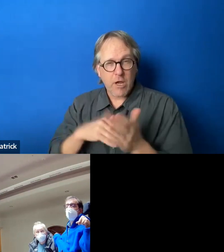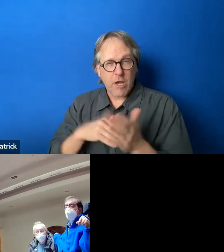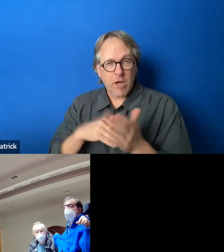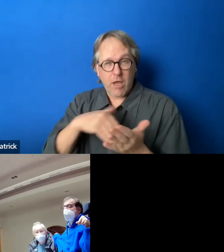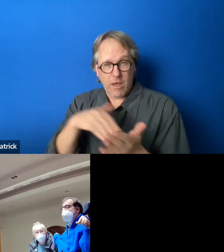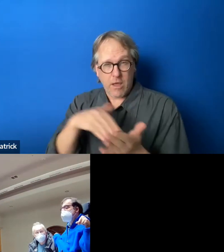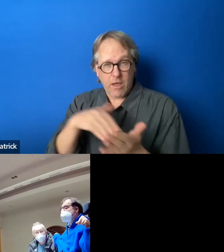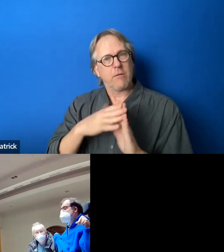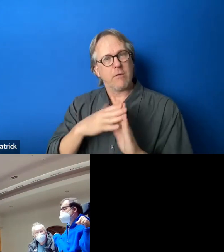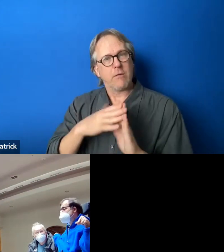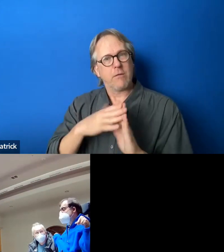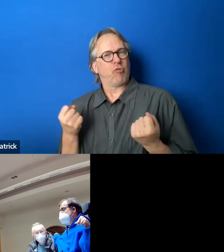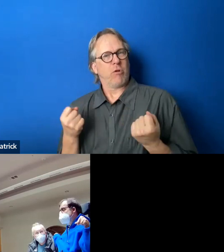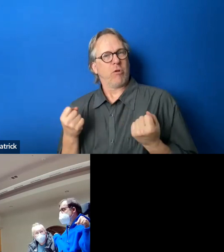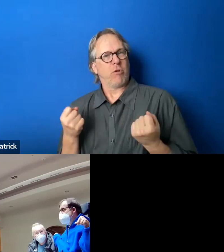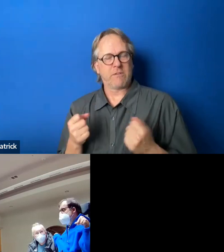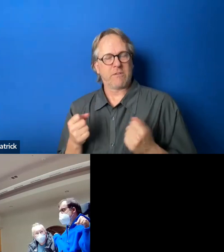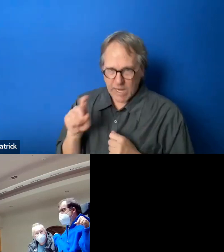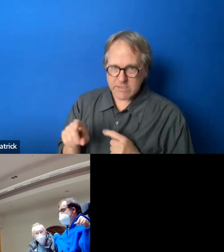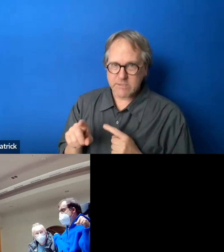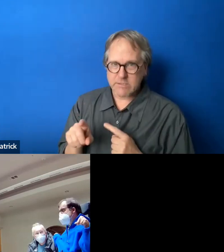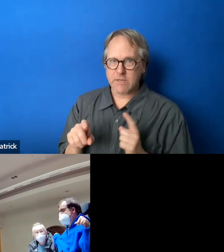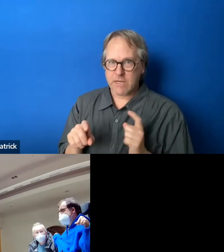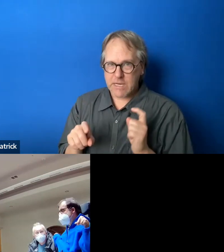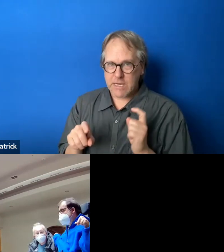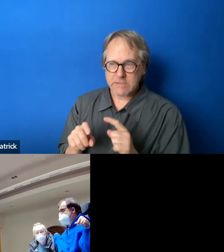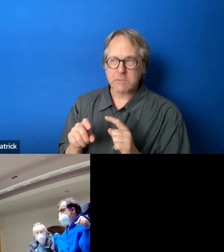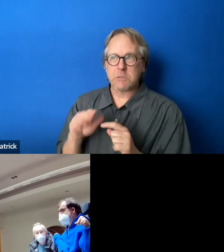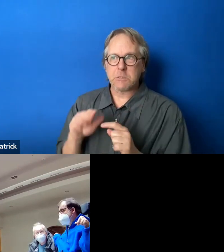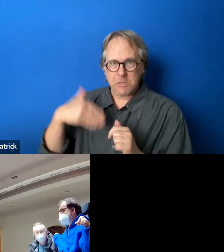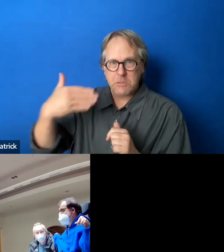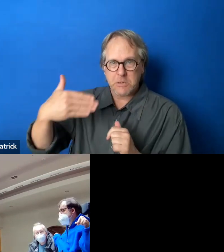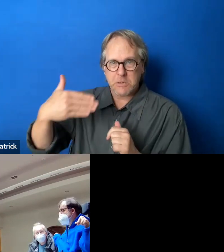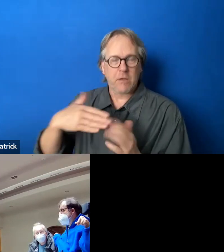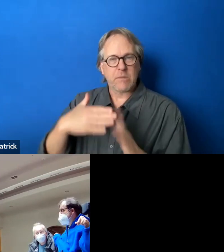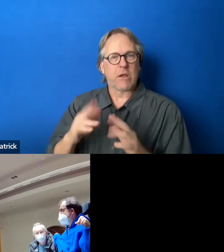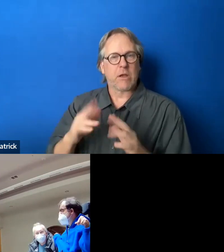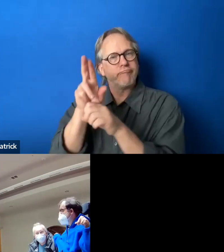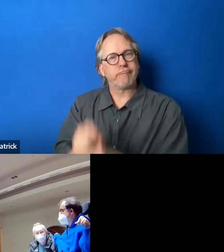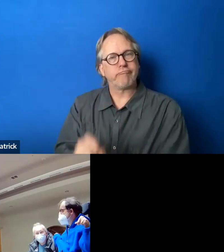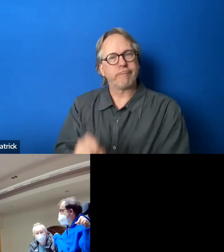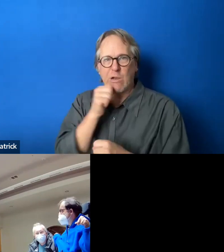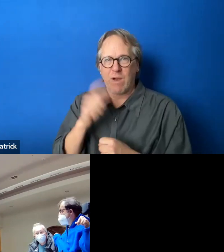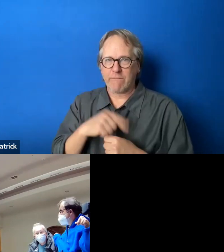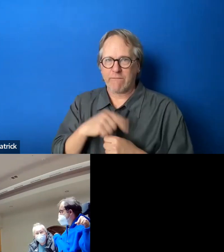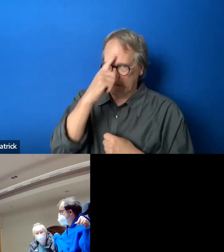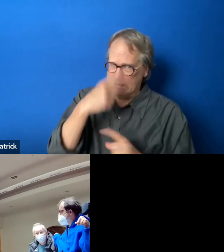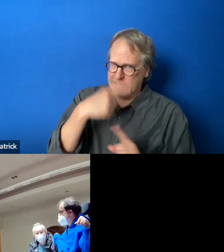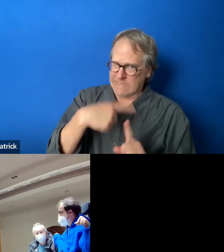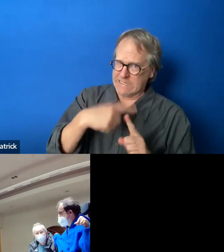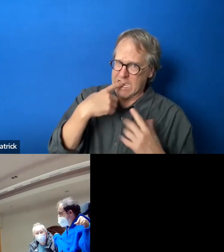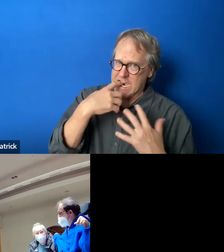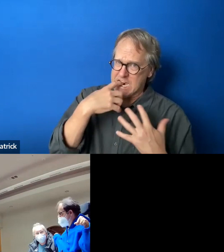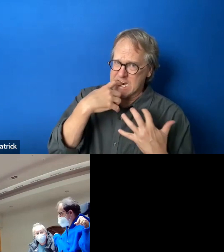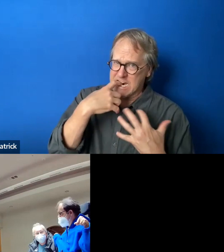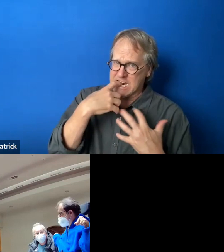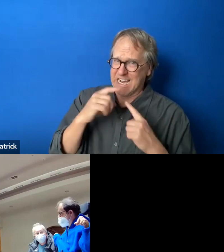And sooner or later, you're just doing it without having to psych yourself up, if you'll excuse the